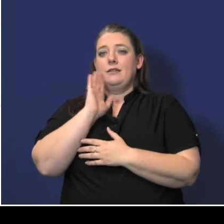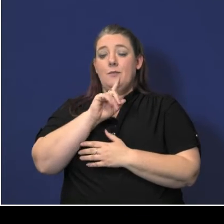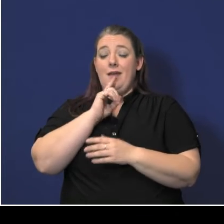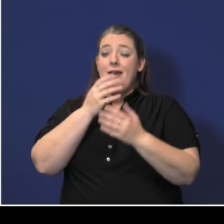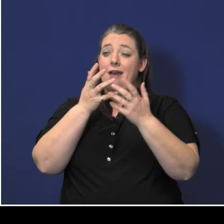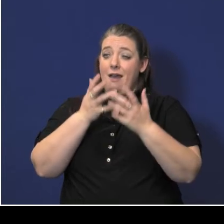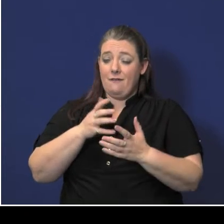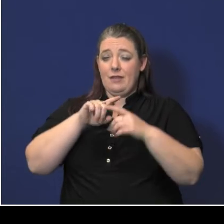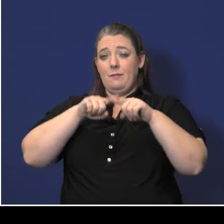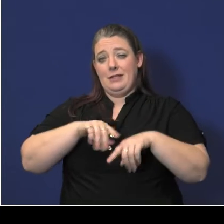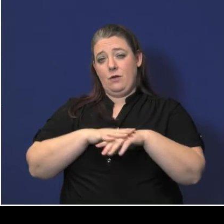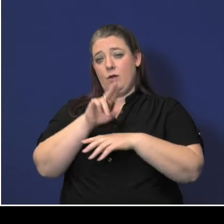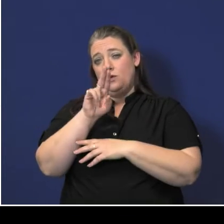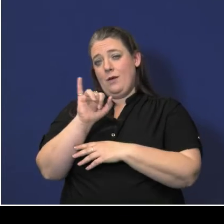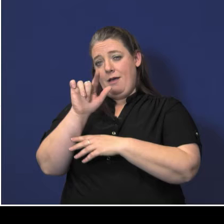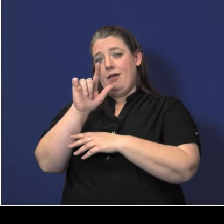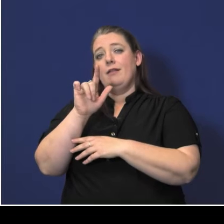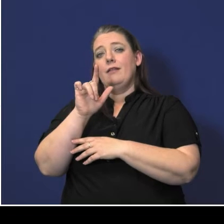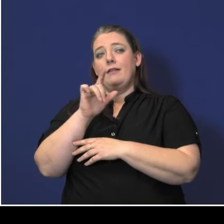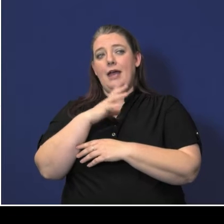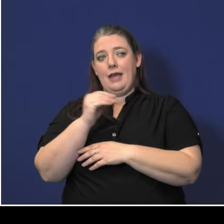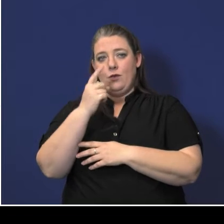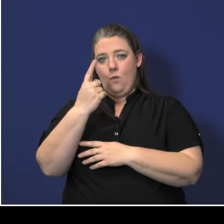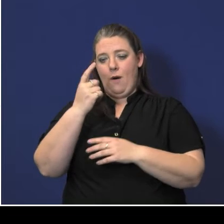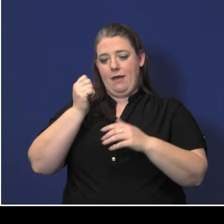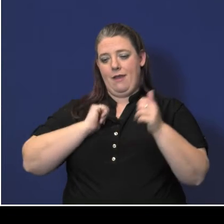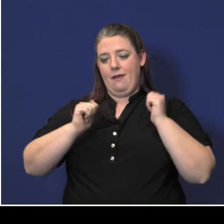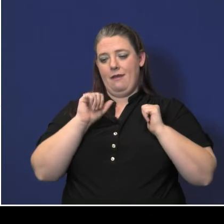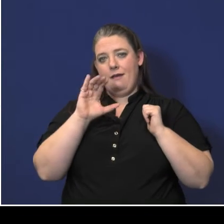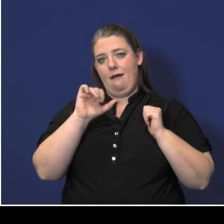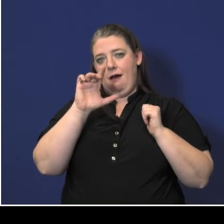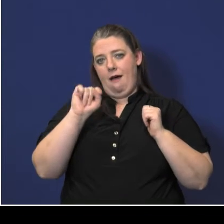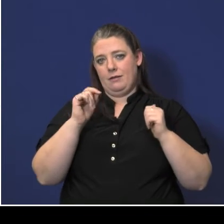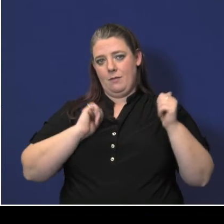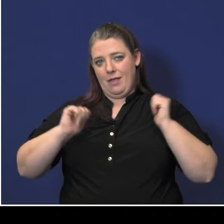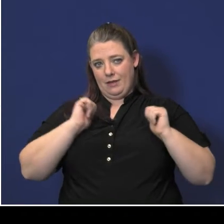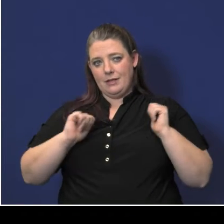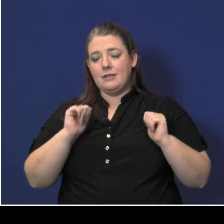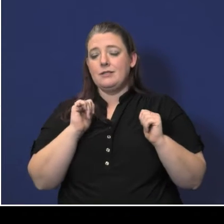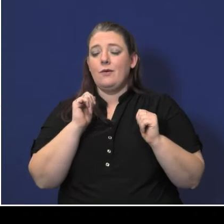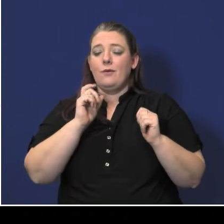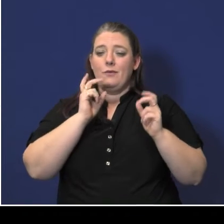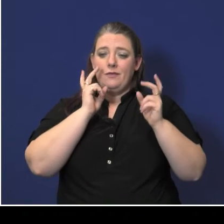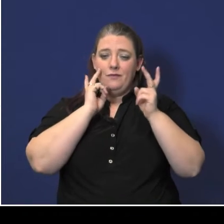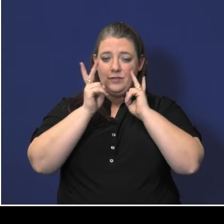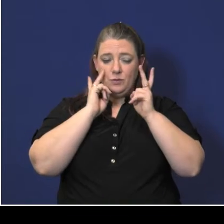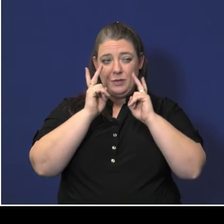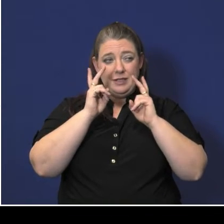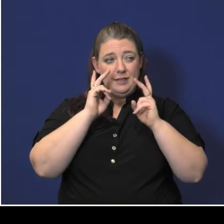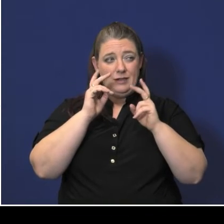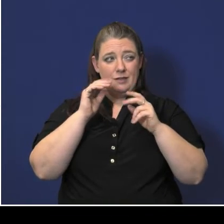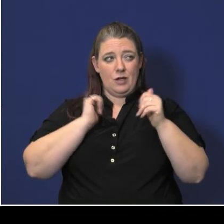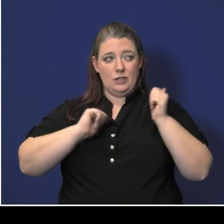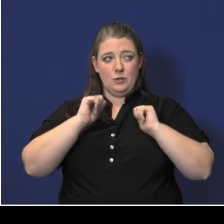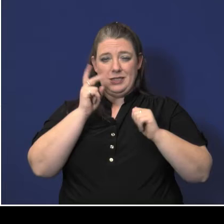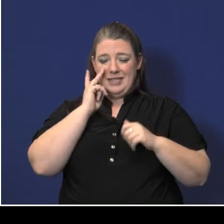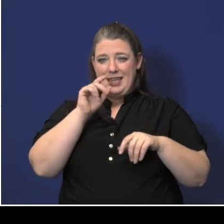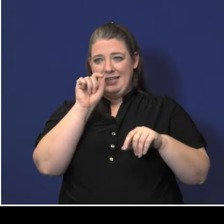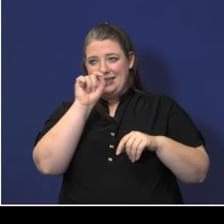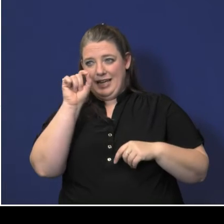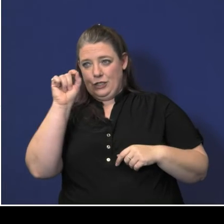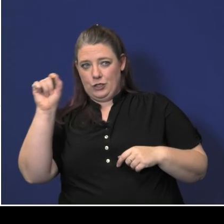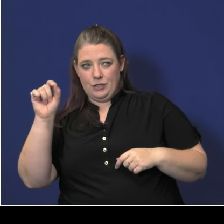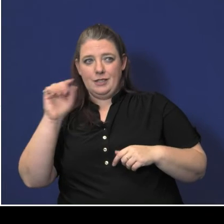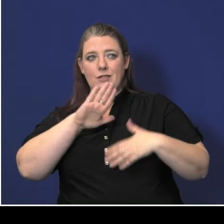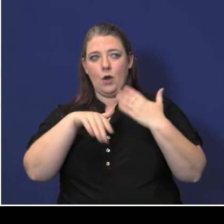on the UIL and the One Neck Place. So even the dance studio and the visual arts, if you kind of see, there's a little dash area in between them. It's for all the